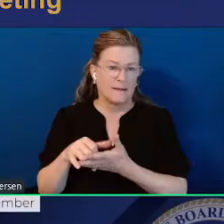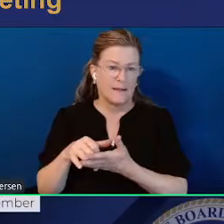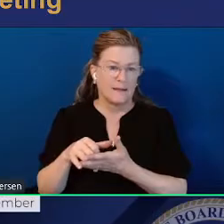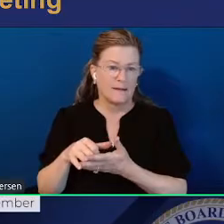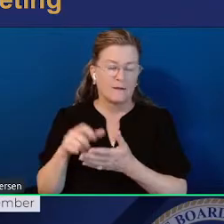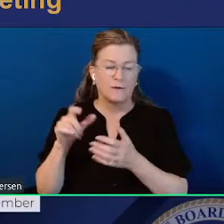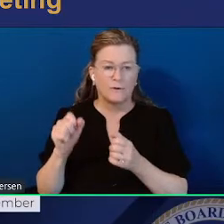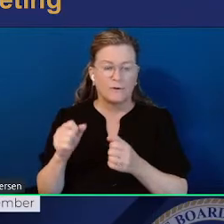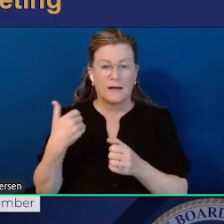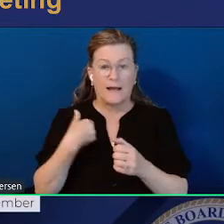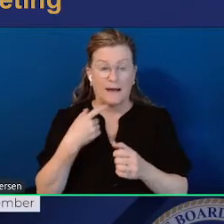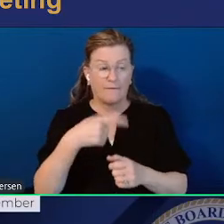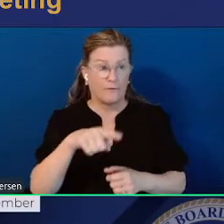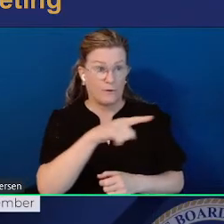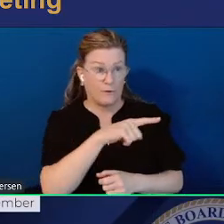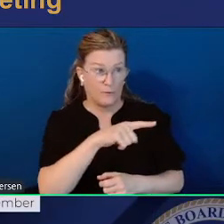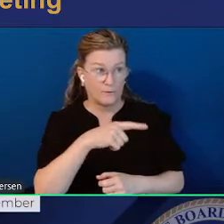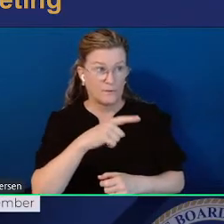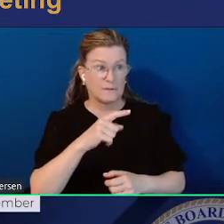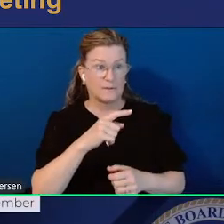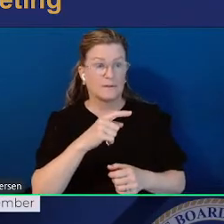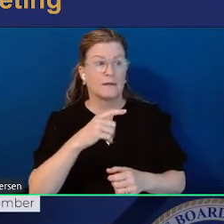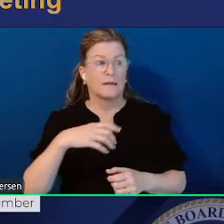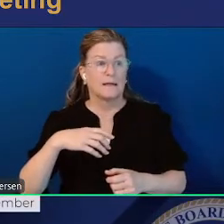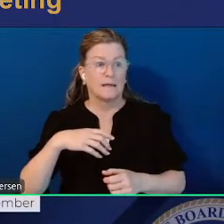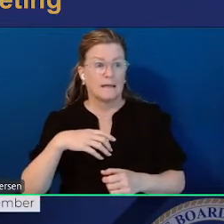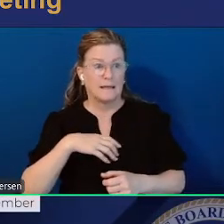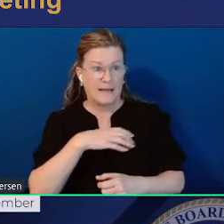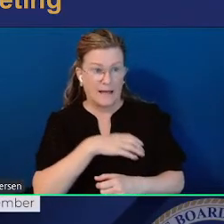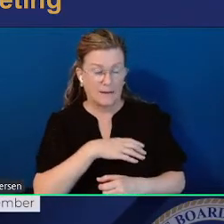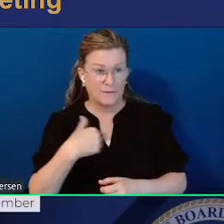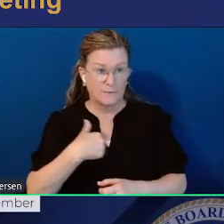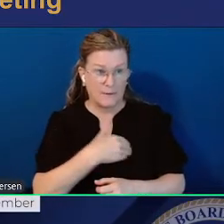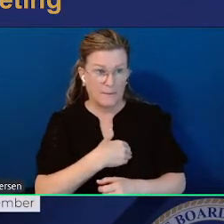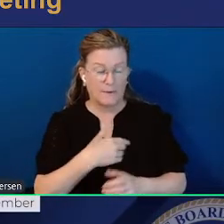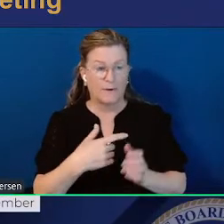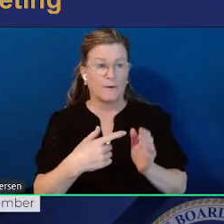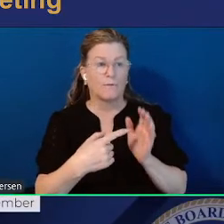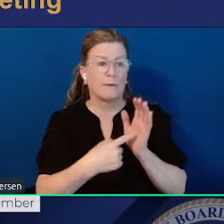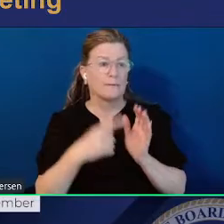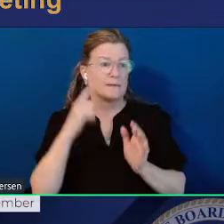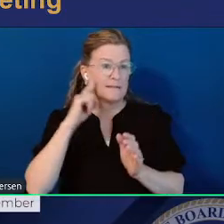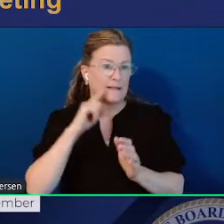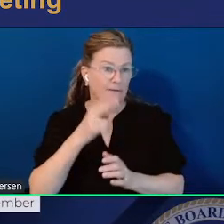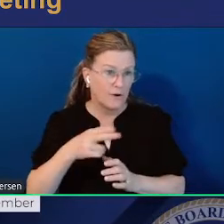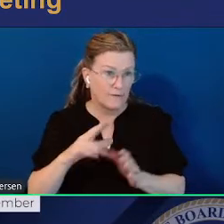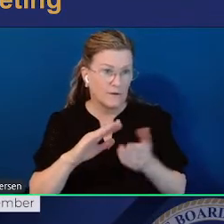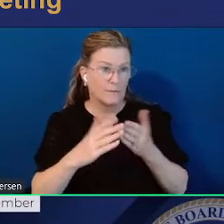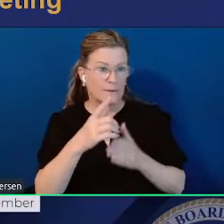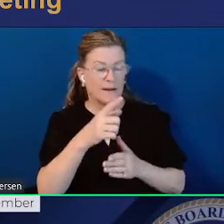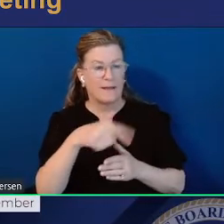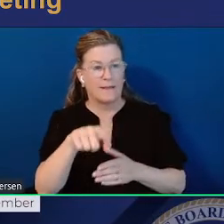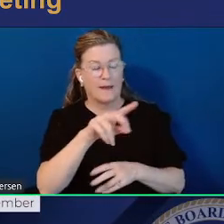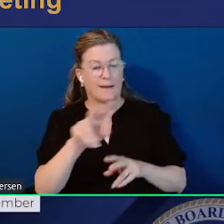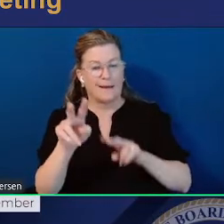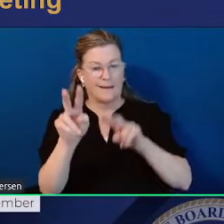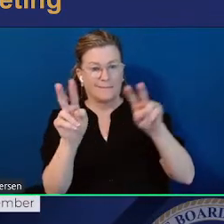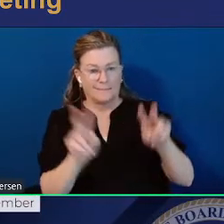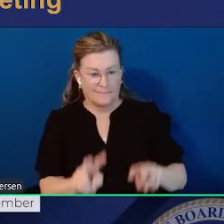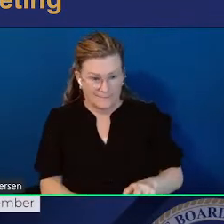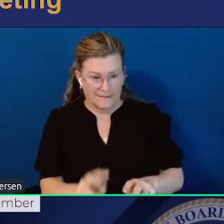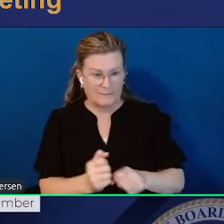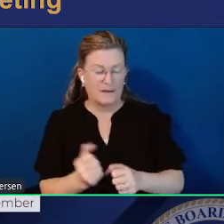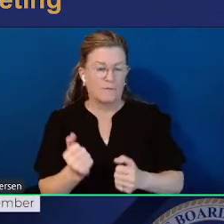you could take those members of the council who represent the deaf and hard of hearing community, and they could look through and make recommendations using